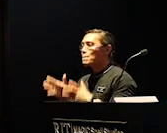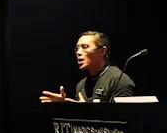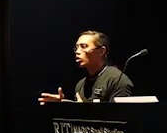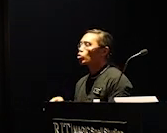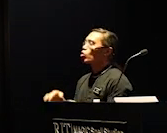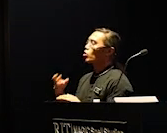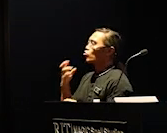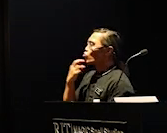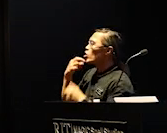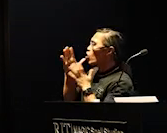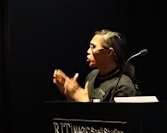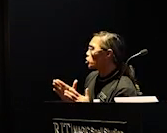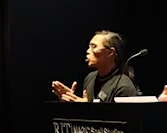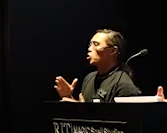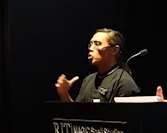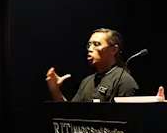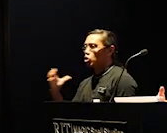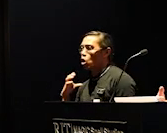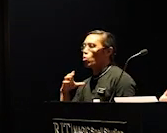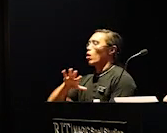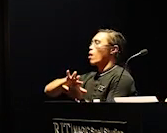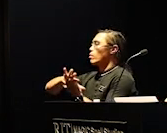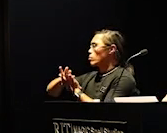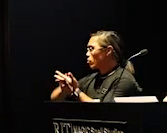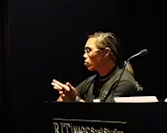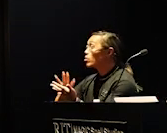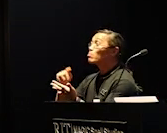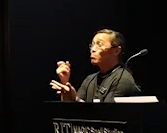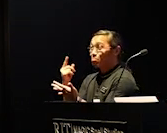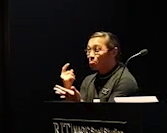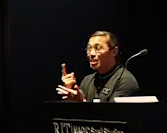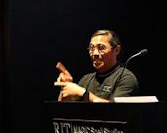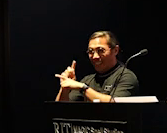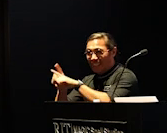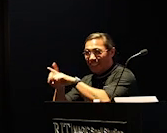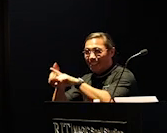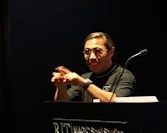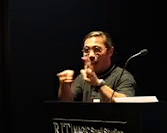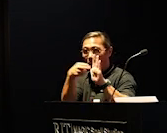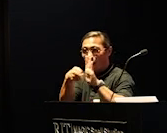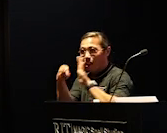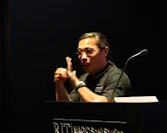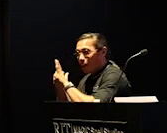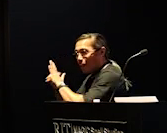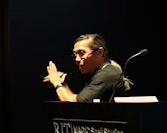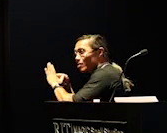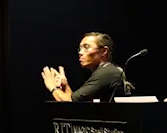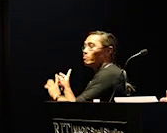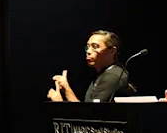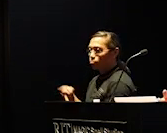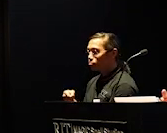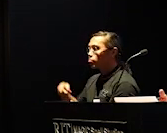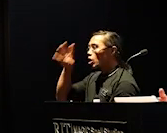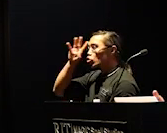that a designer does. So we know about product design and exhibit design or interior design and all the